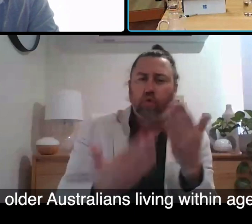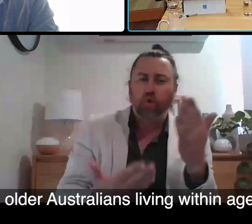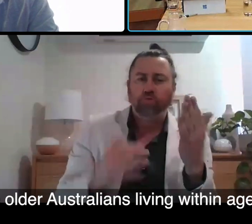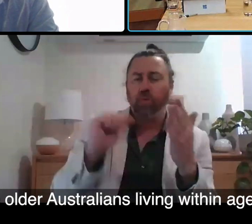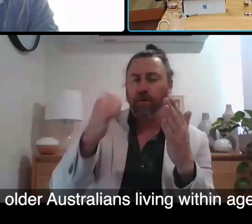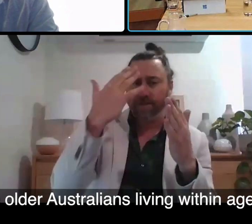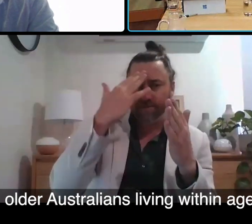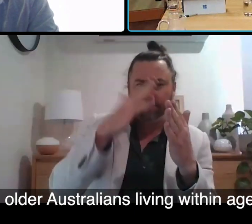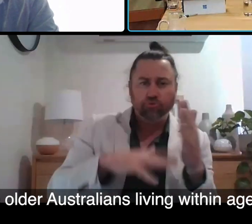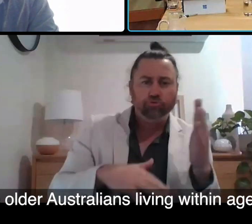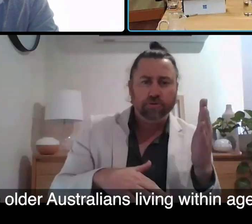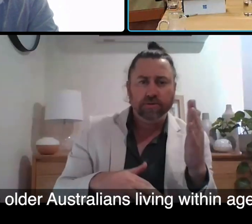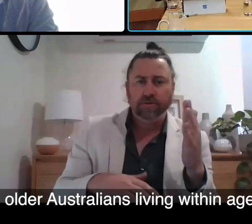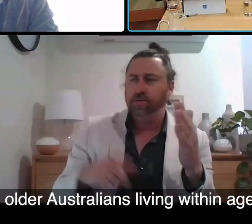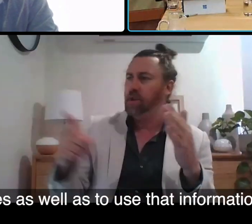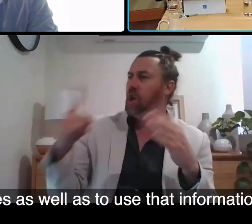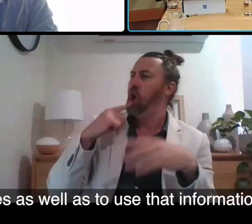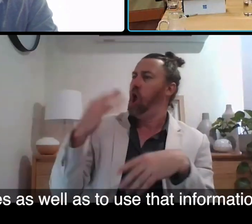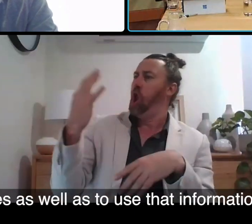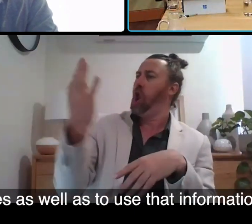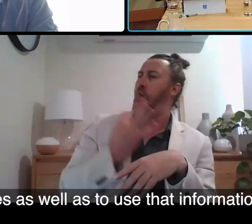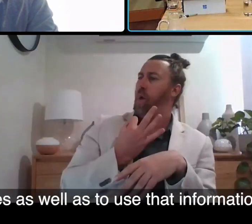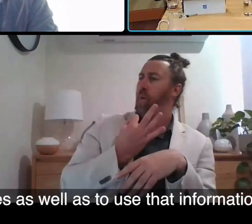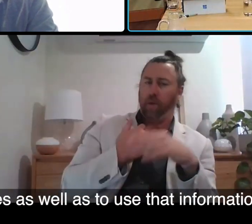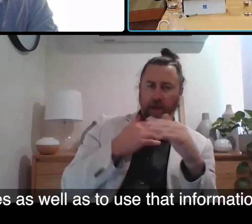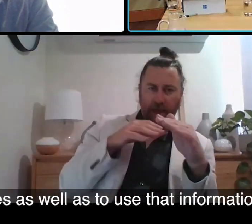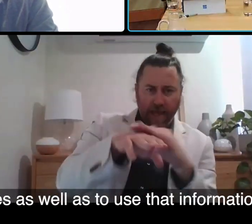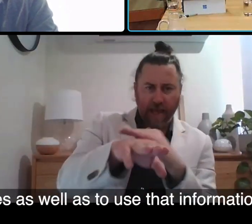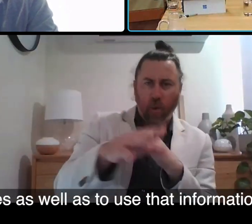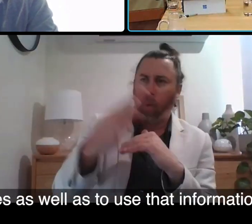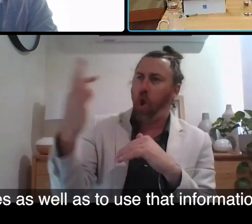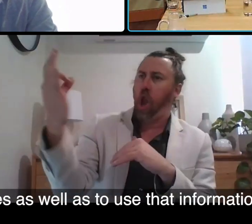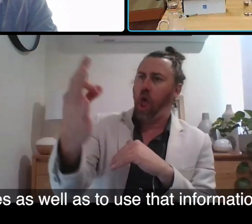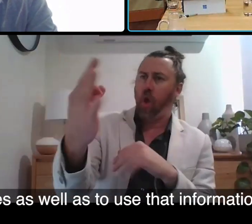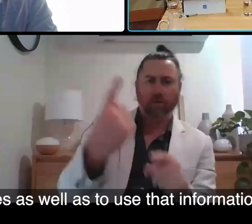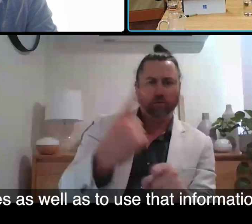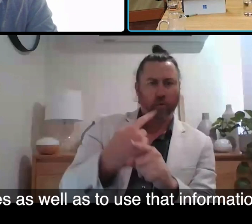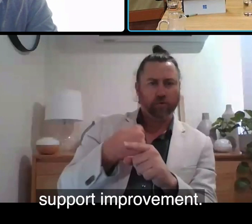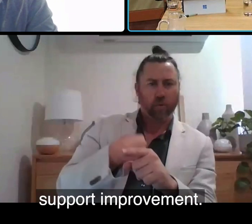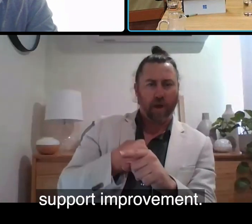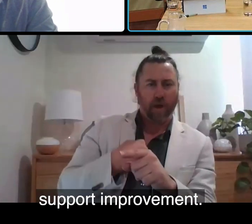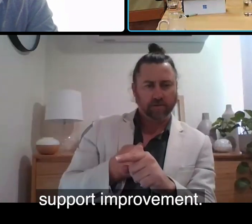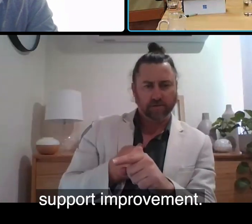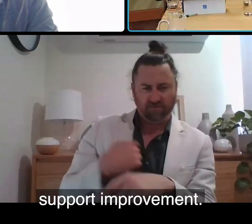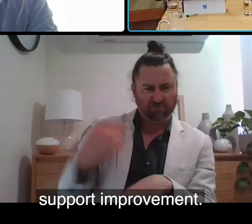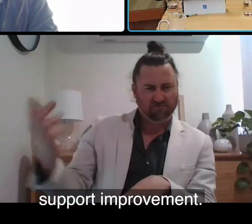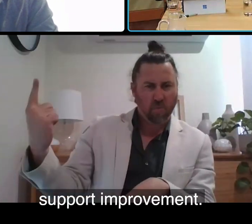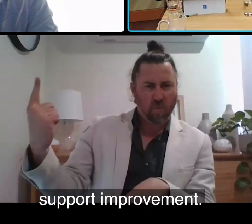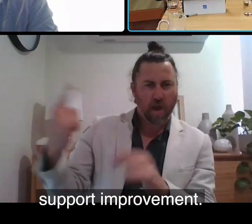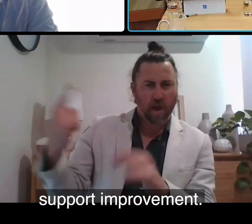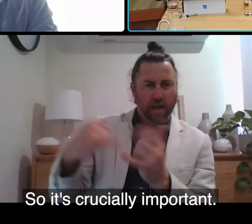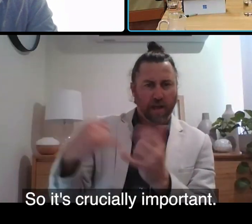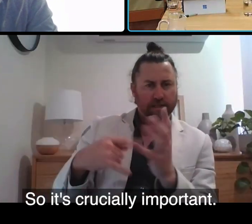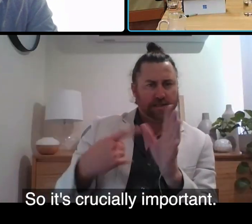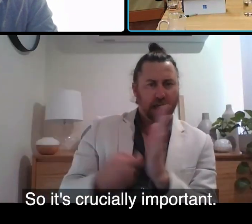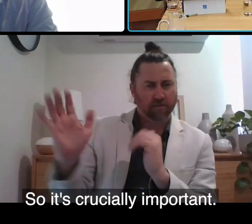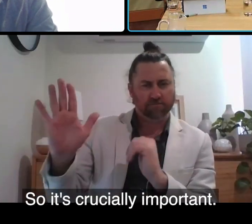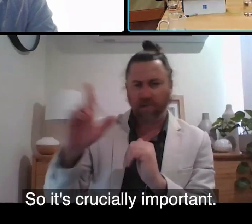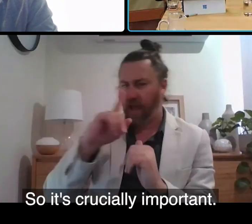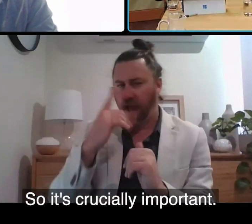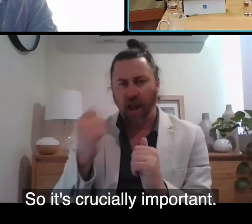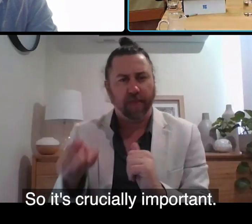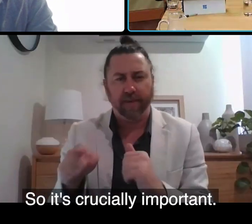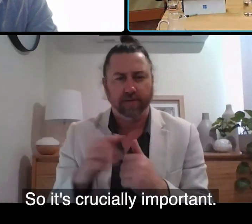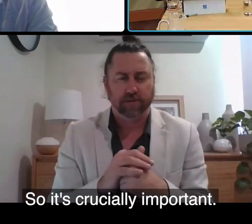older Australians living within our aged care homes, as well as to use that information to support improvement. So